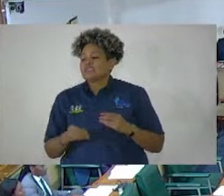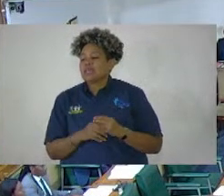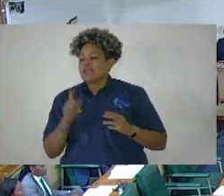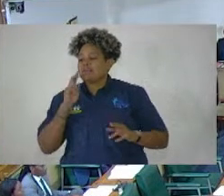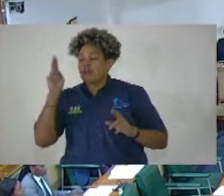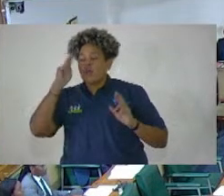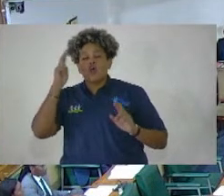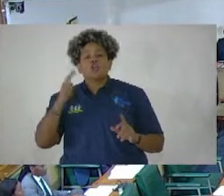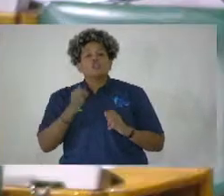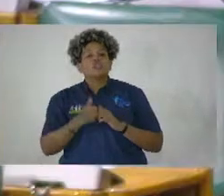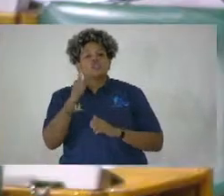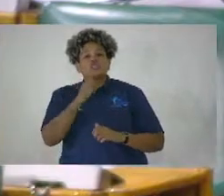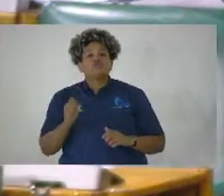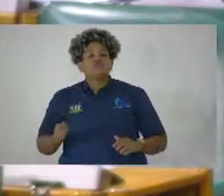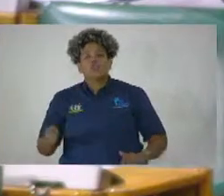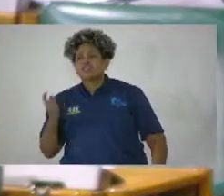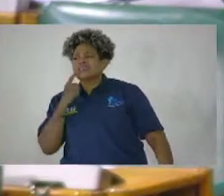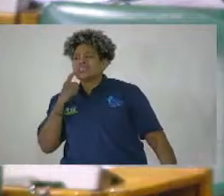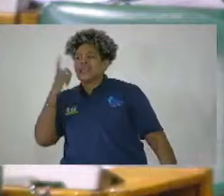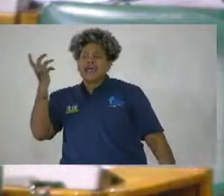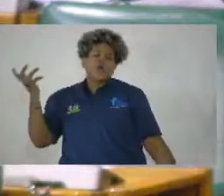Honorable Chief Justice was